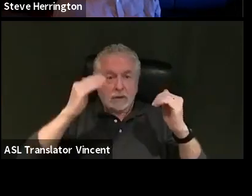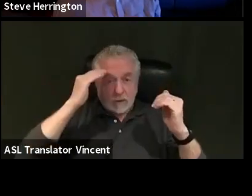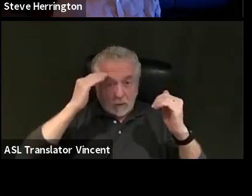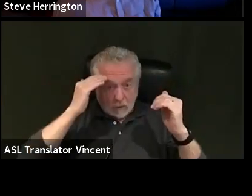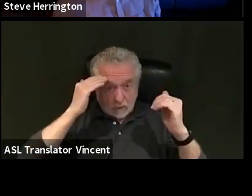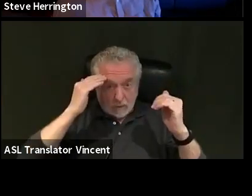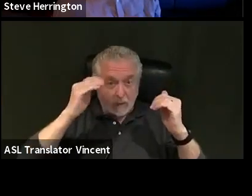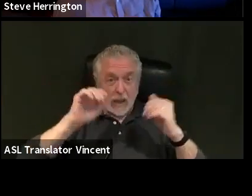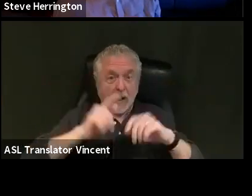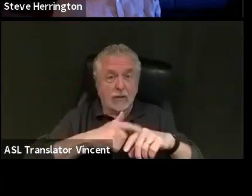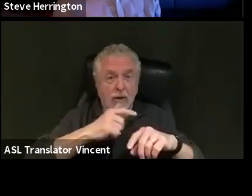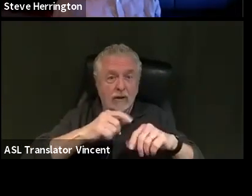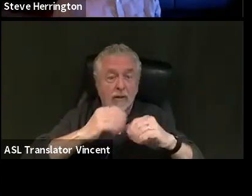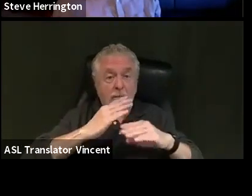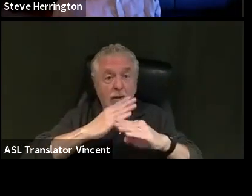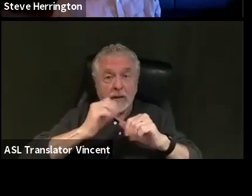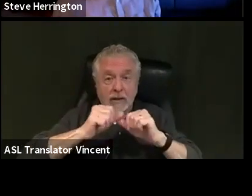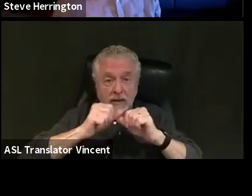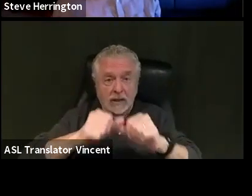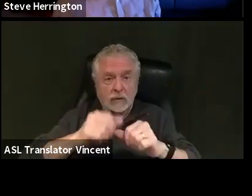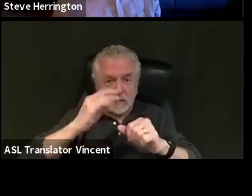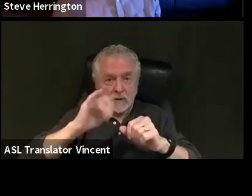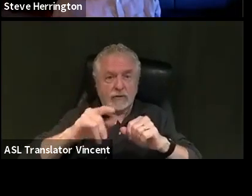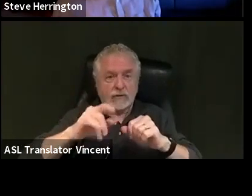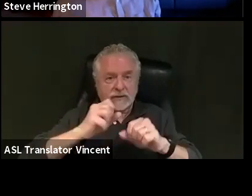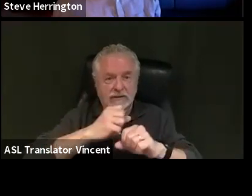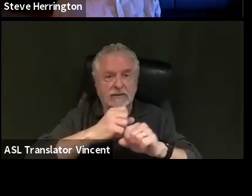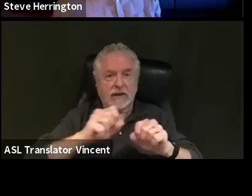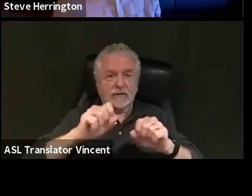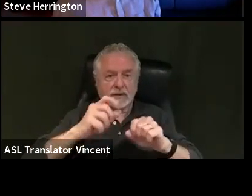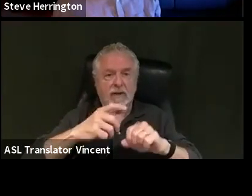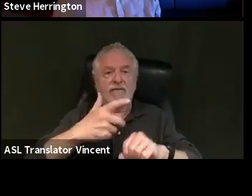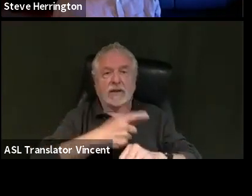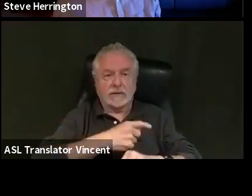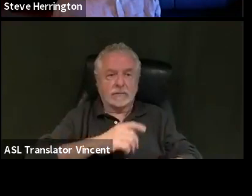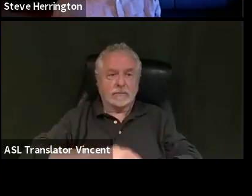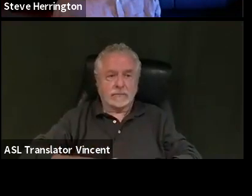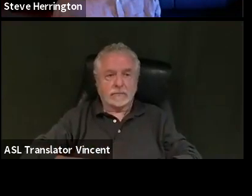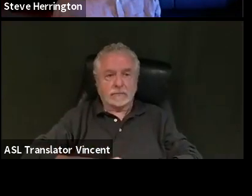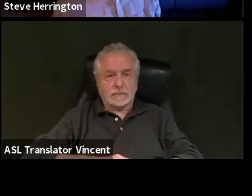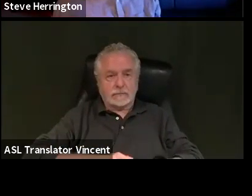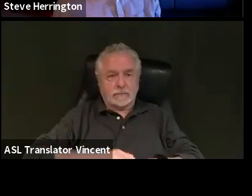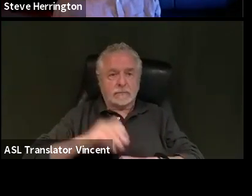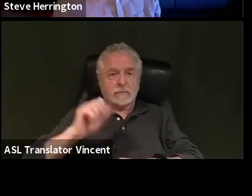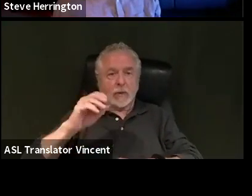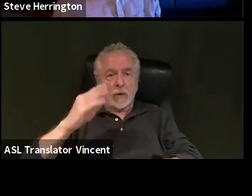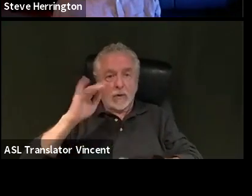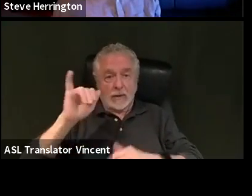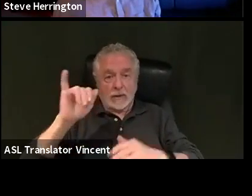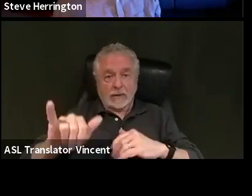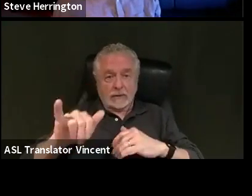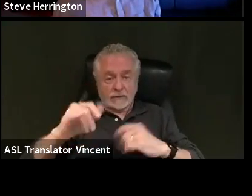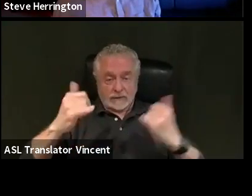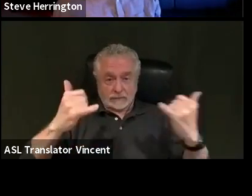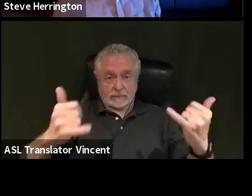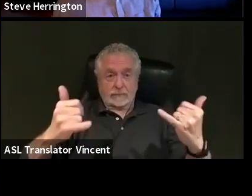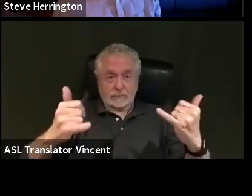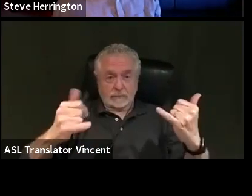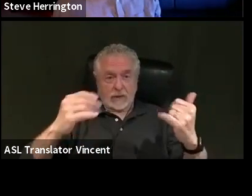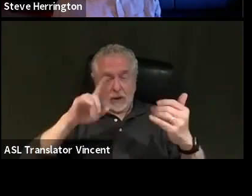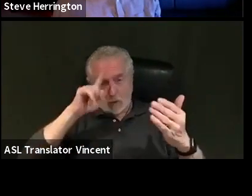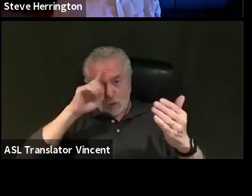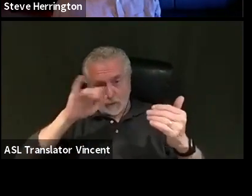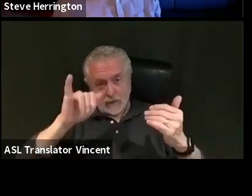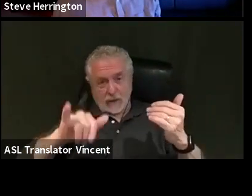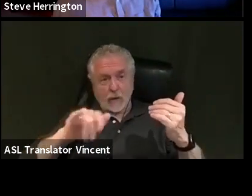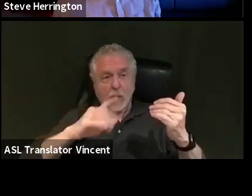know how long the protection might last, we know you're safe when you get the vaccine. So we know that for now, and I hope